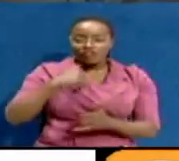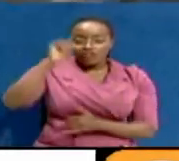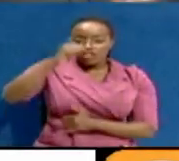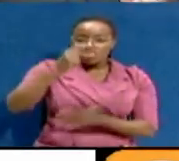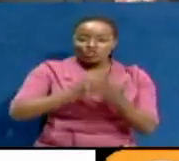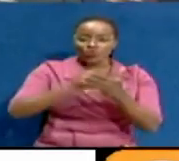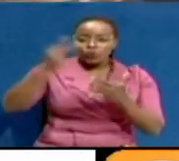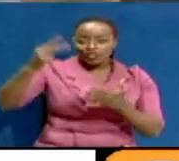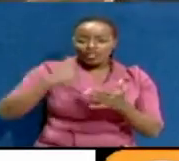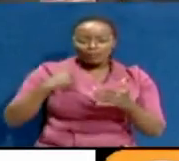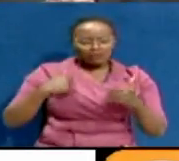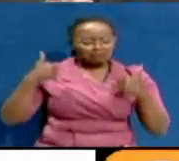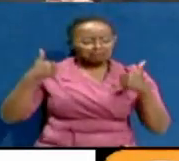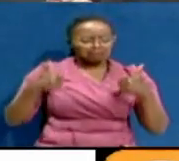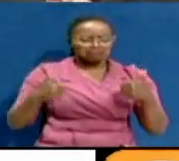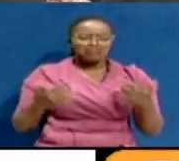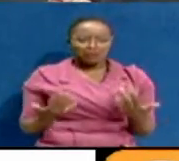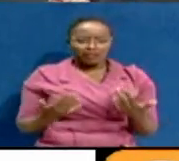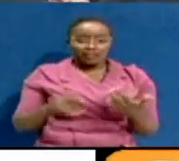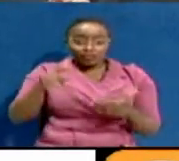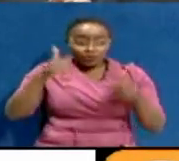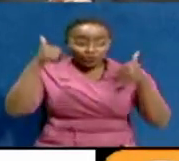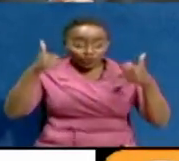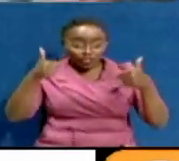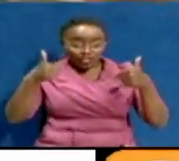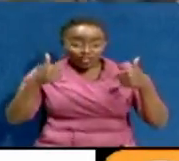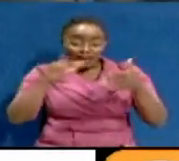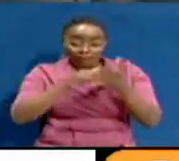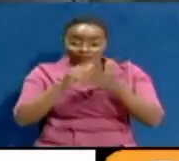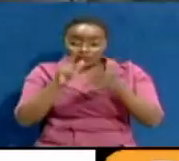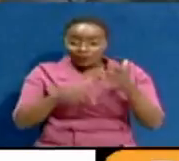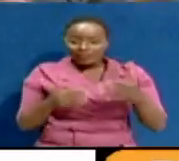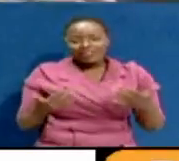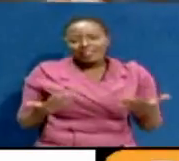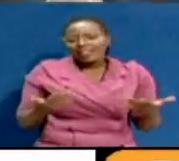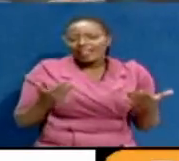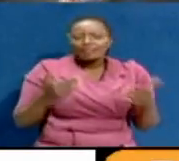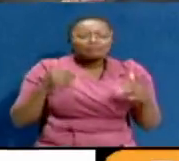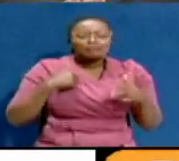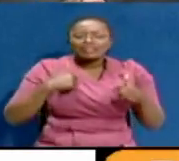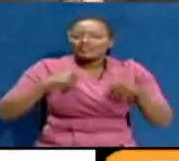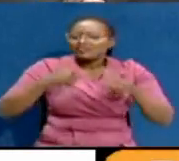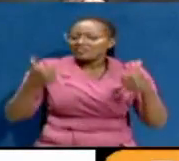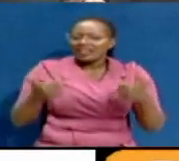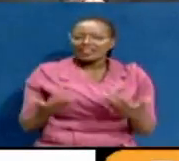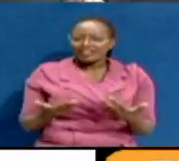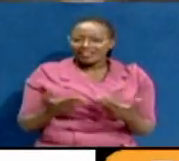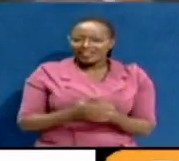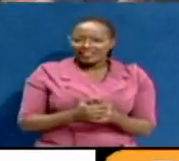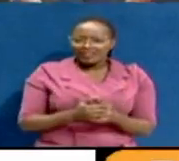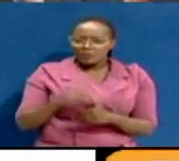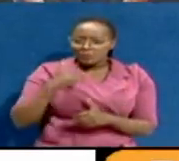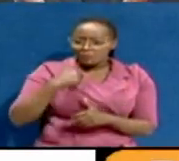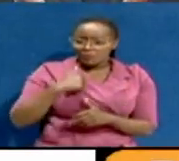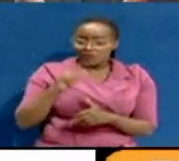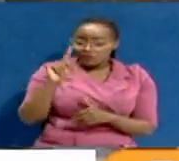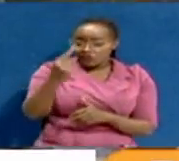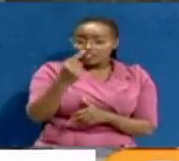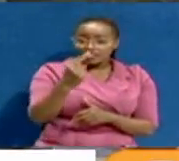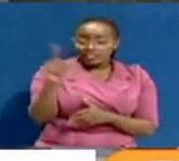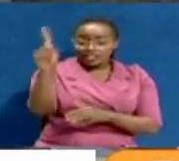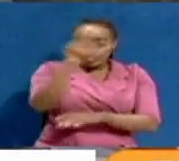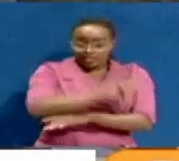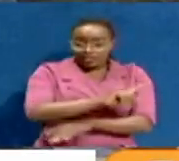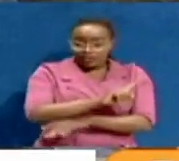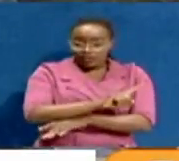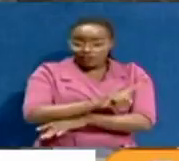been 2 weeks and I'm good. You're good. No, yeah. I mean I got it. I mean the first